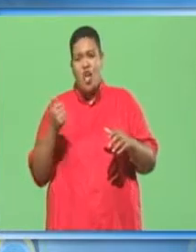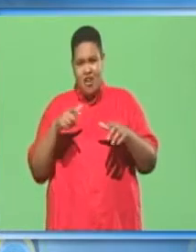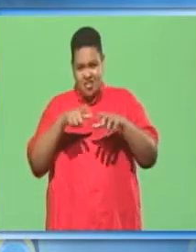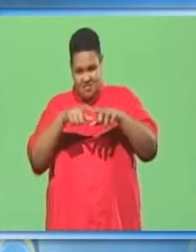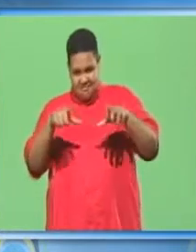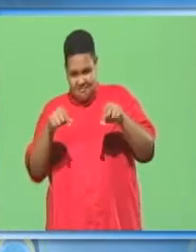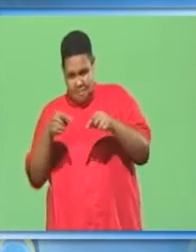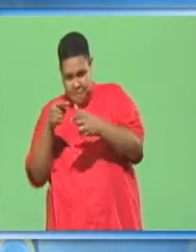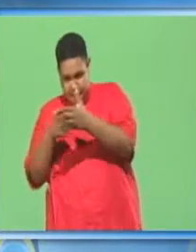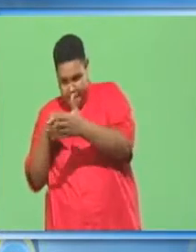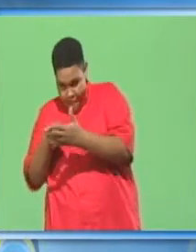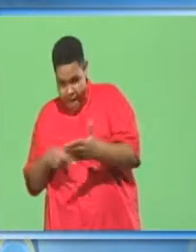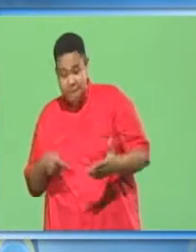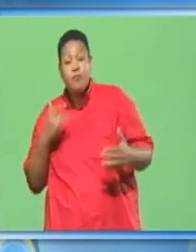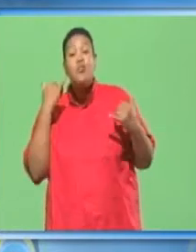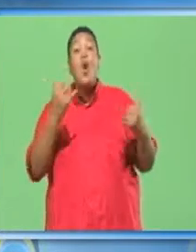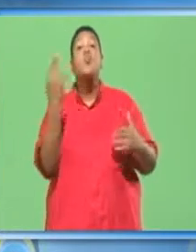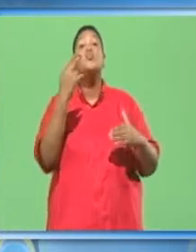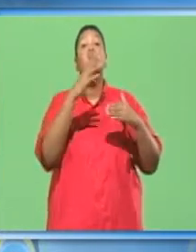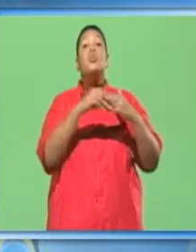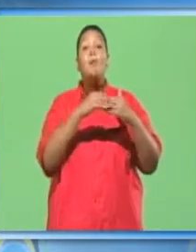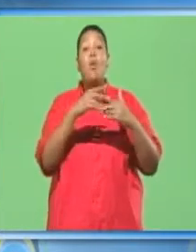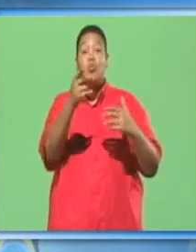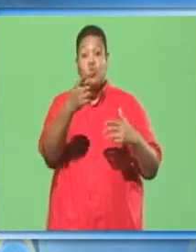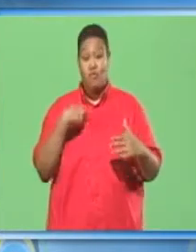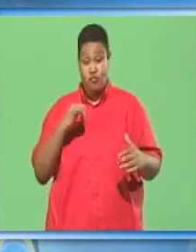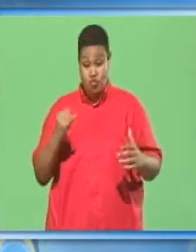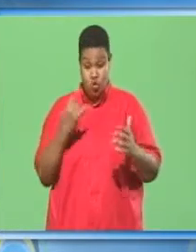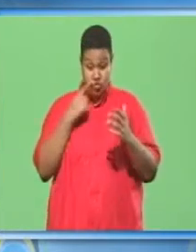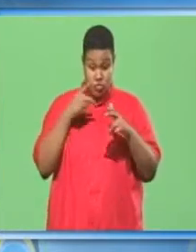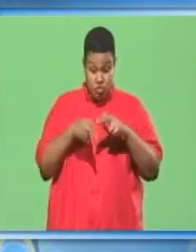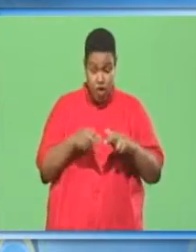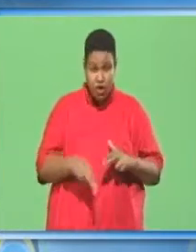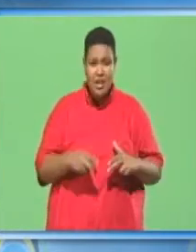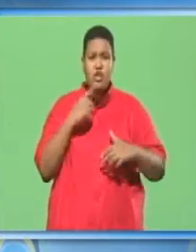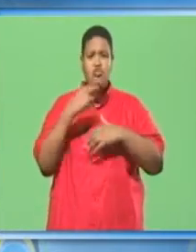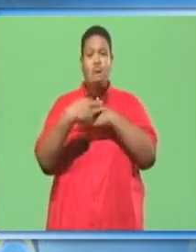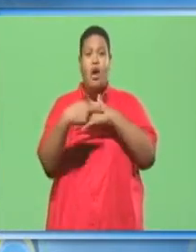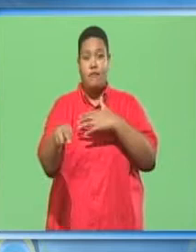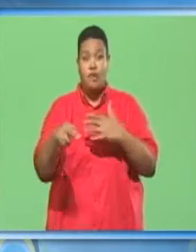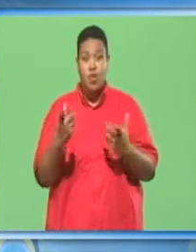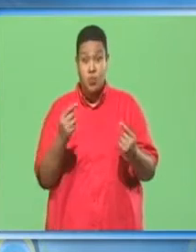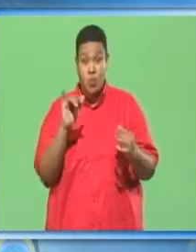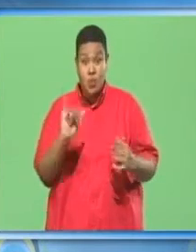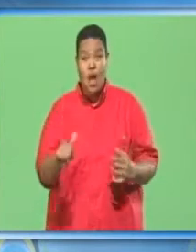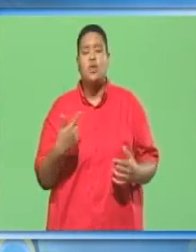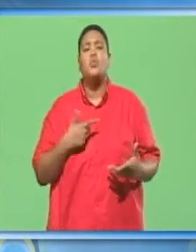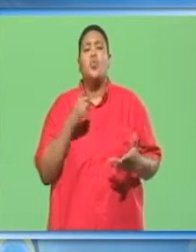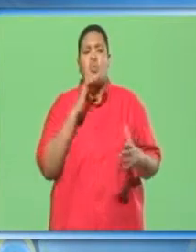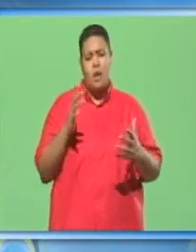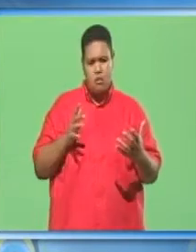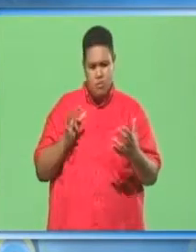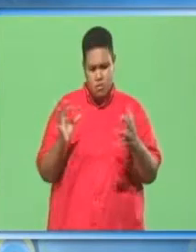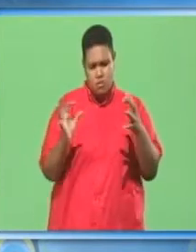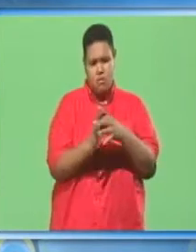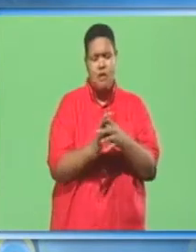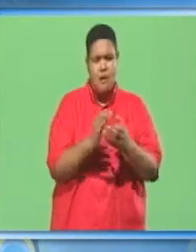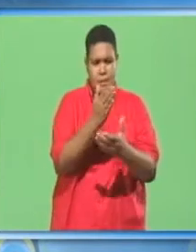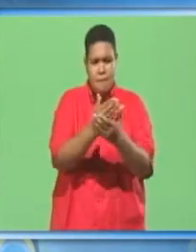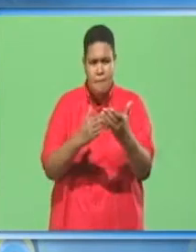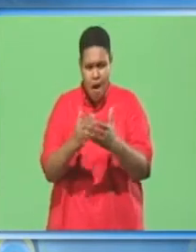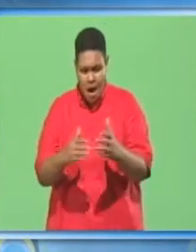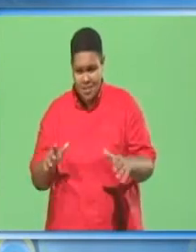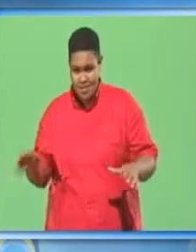mark. Now use the board you have just cut as a reference. To do so, you align this piece along the